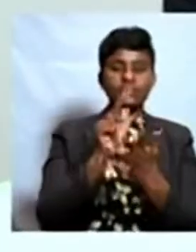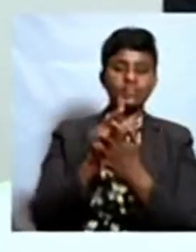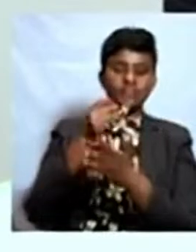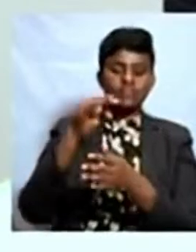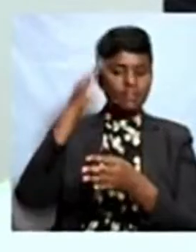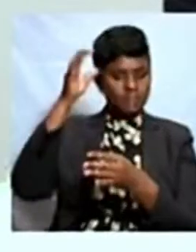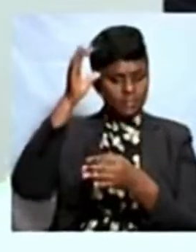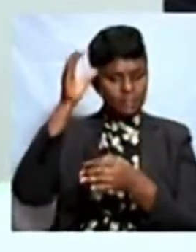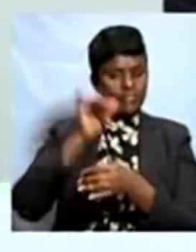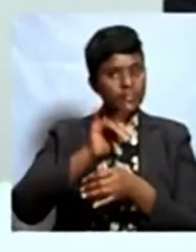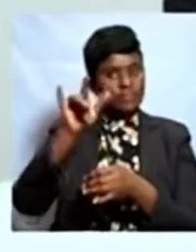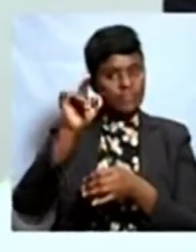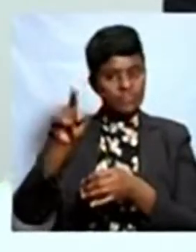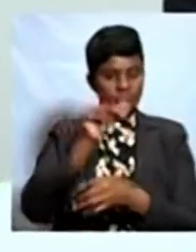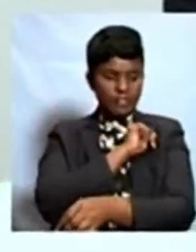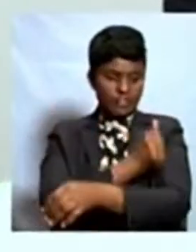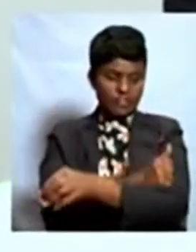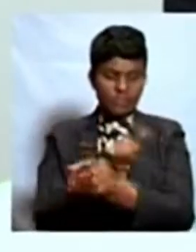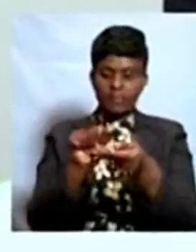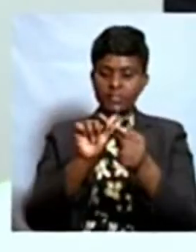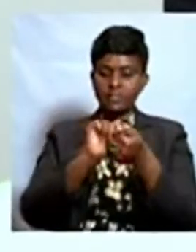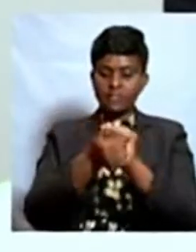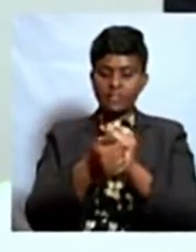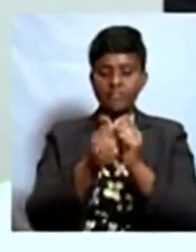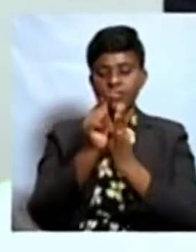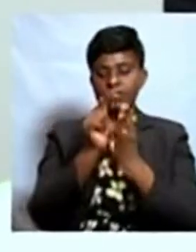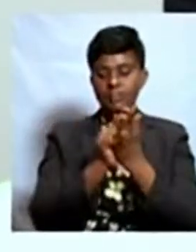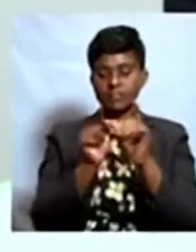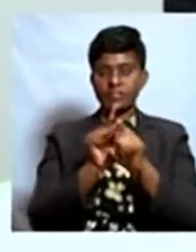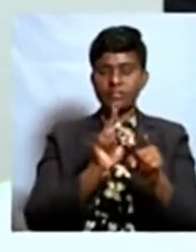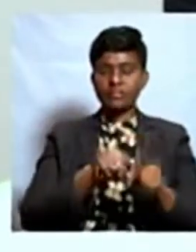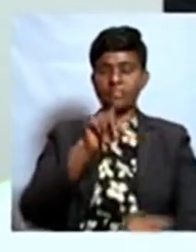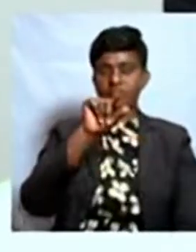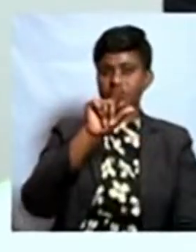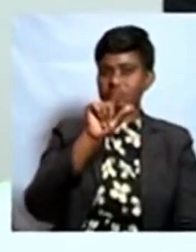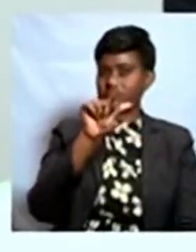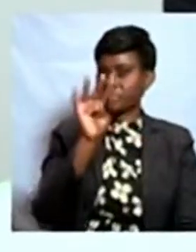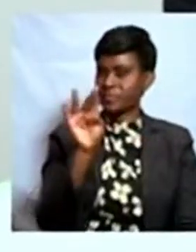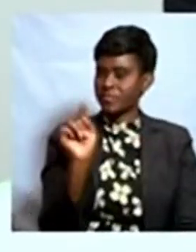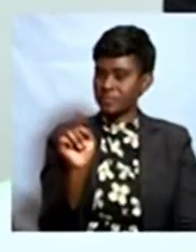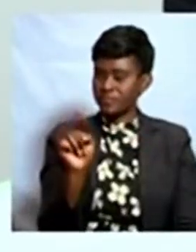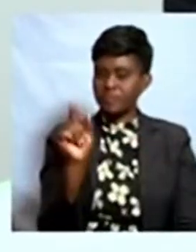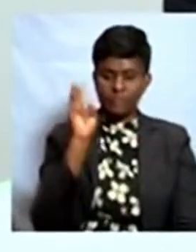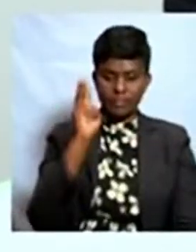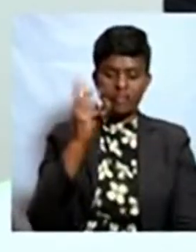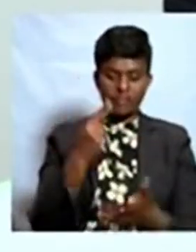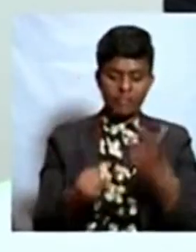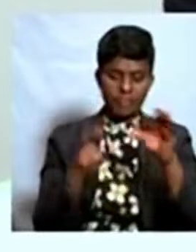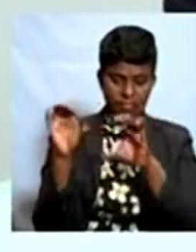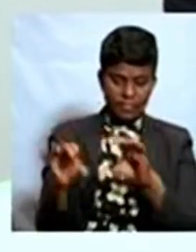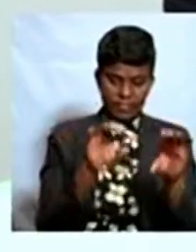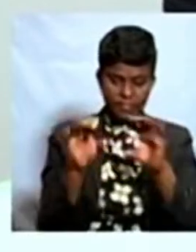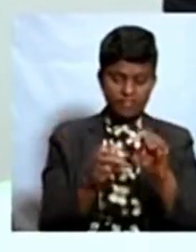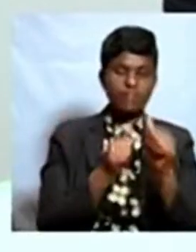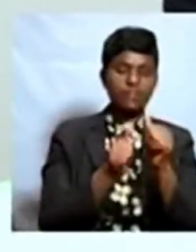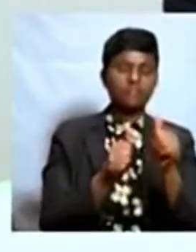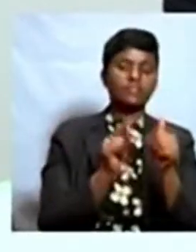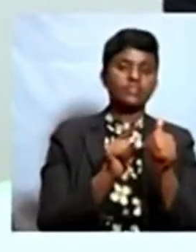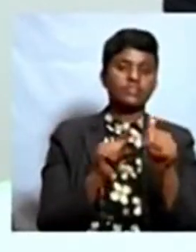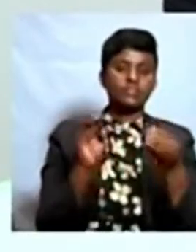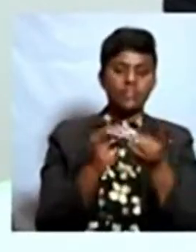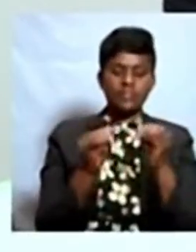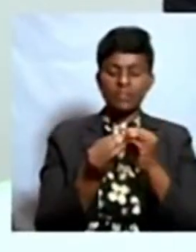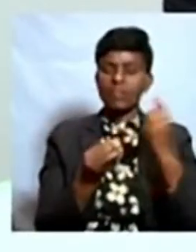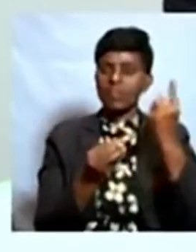Civil Aviation Authority Amendment Bill 2024 will do the following.